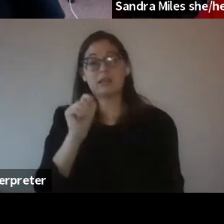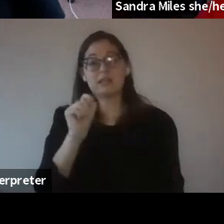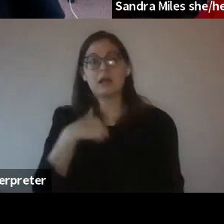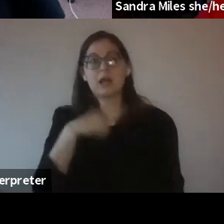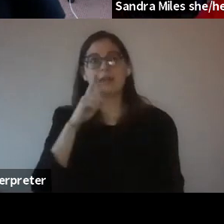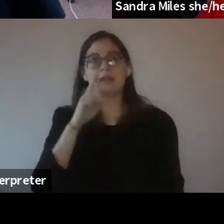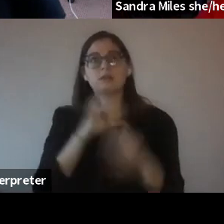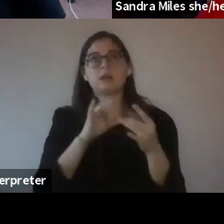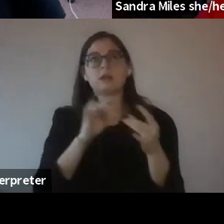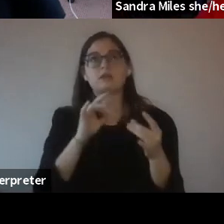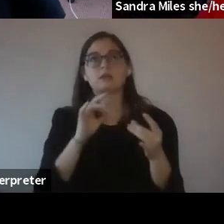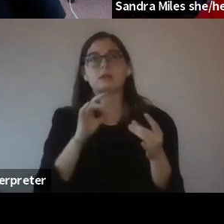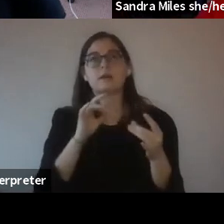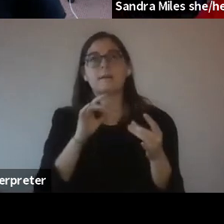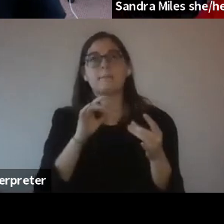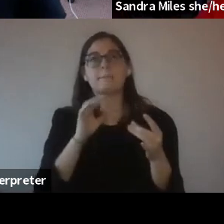line was,